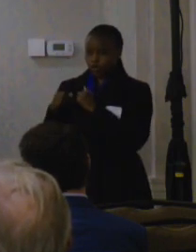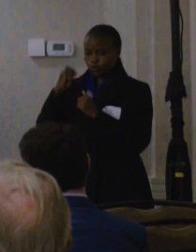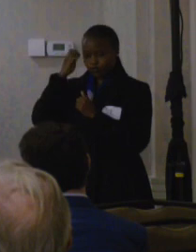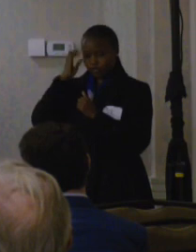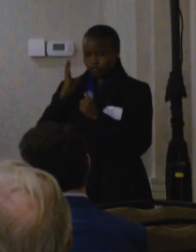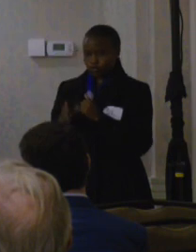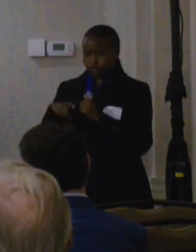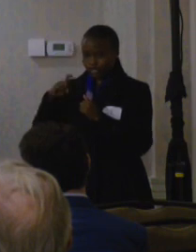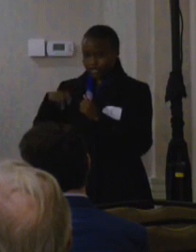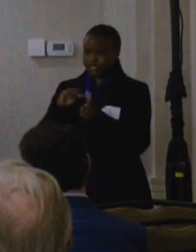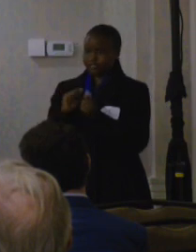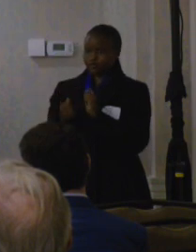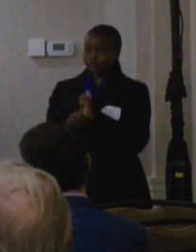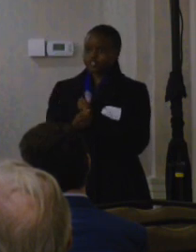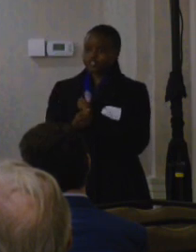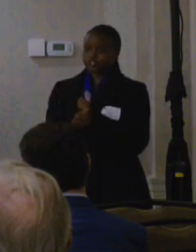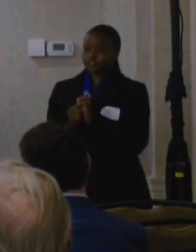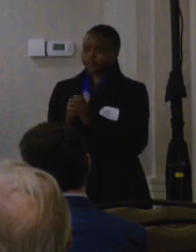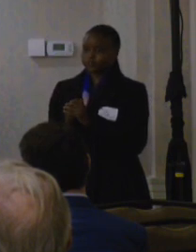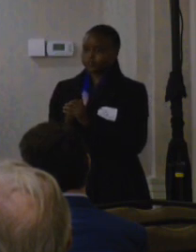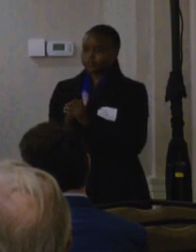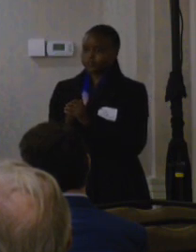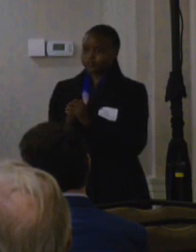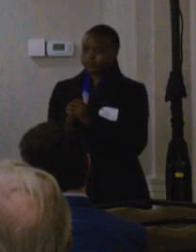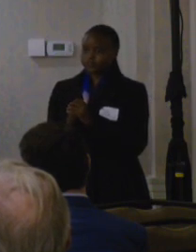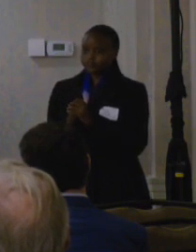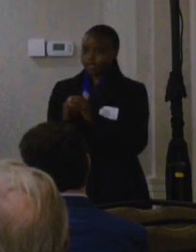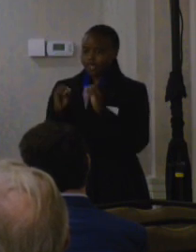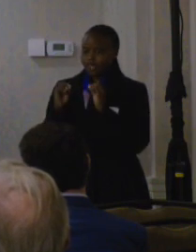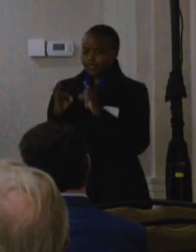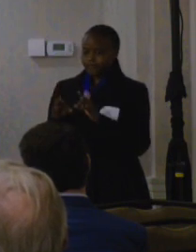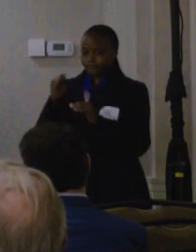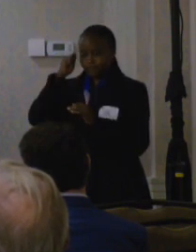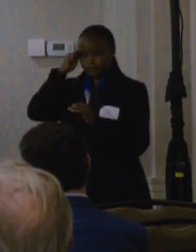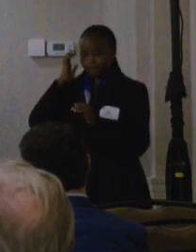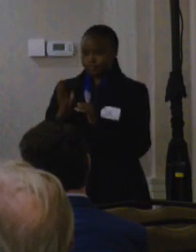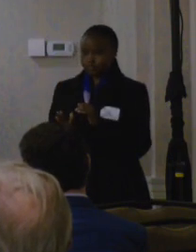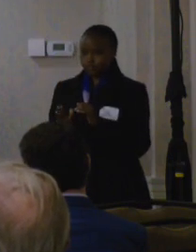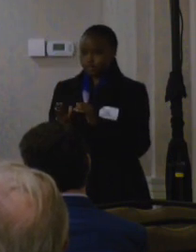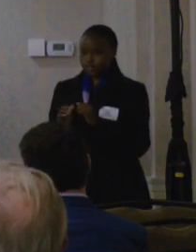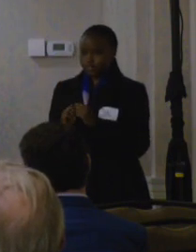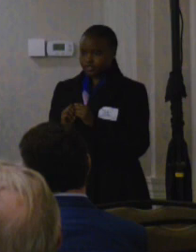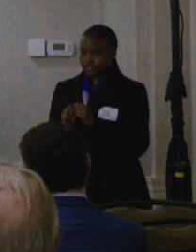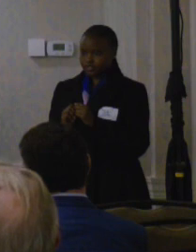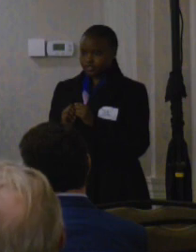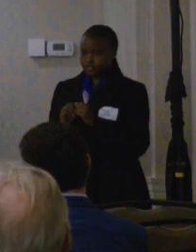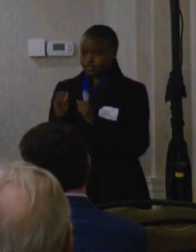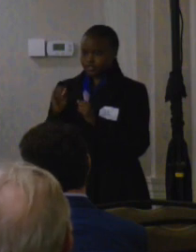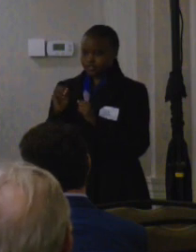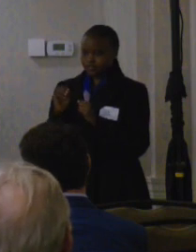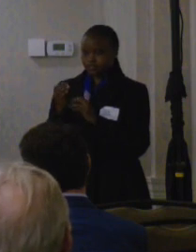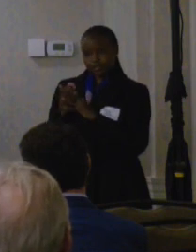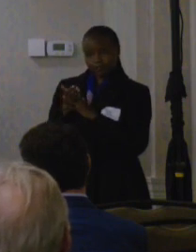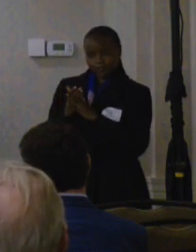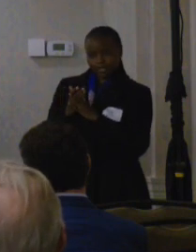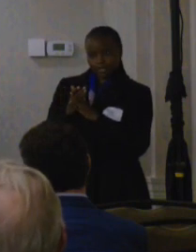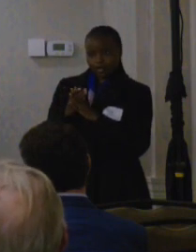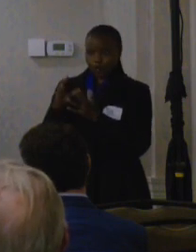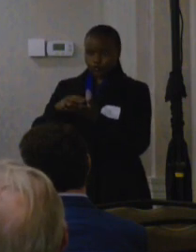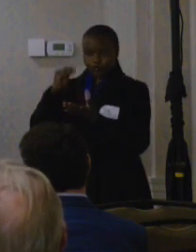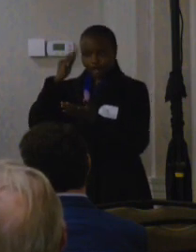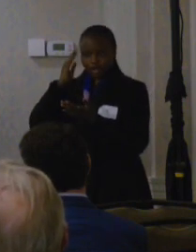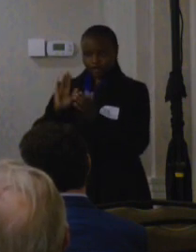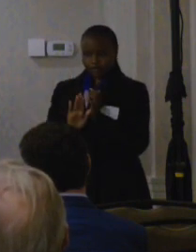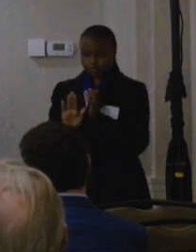student needs to change. If a student is in the middle of his or her own